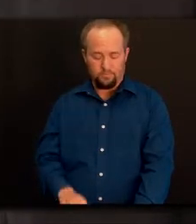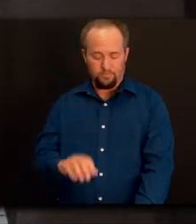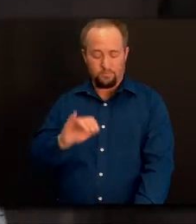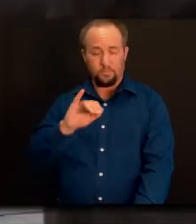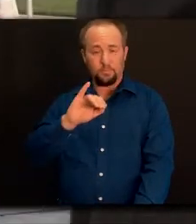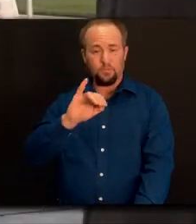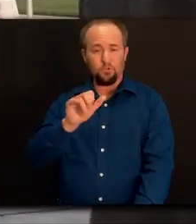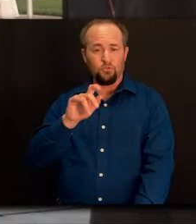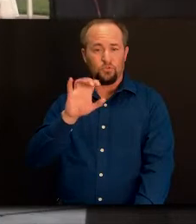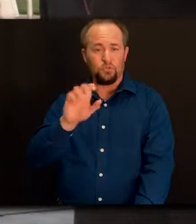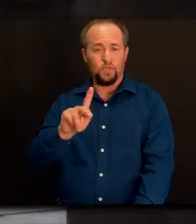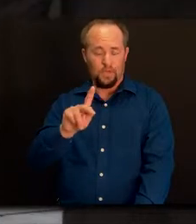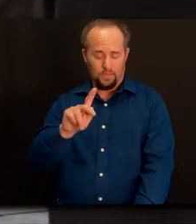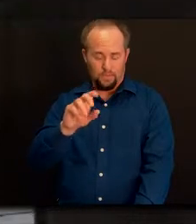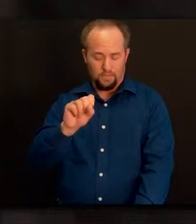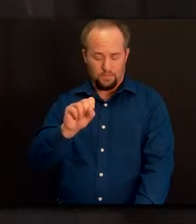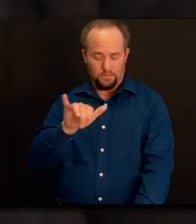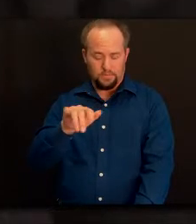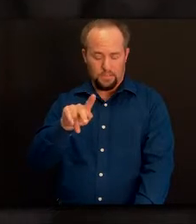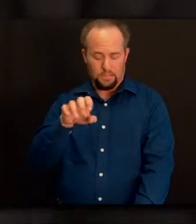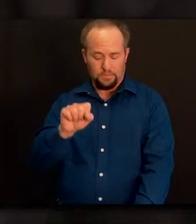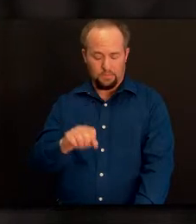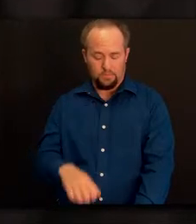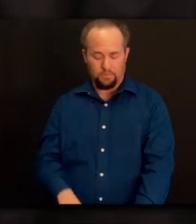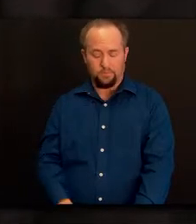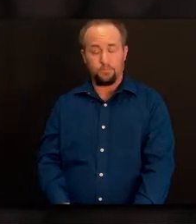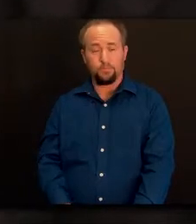Jack Michael Sykes.